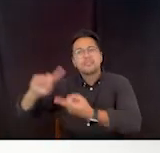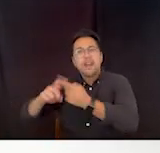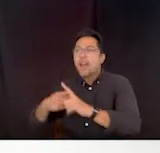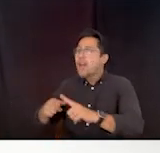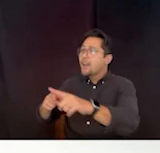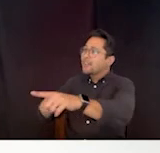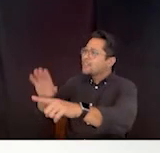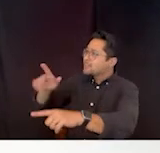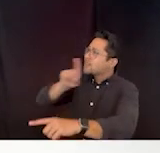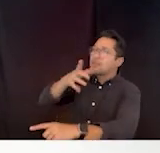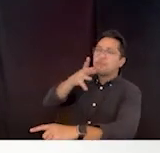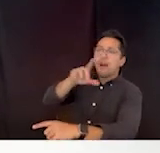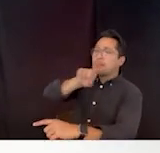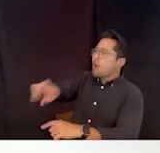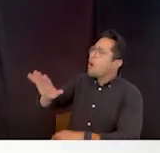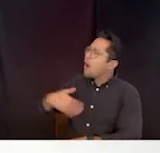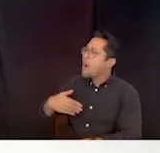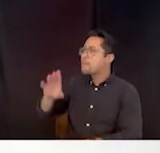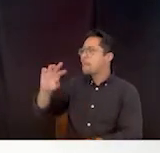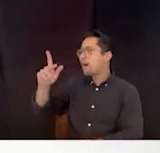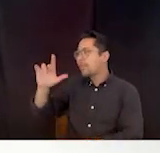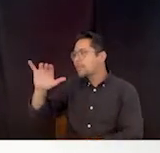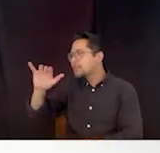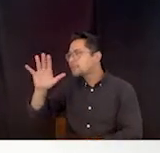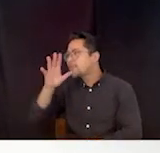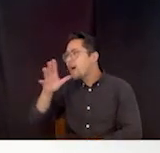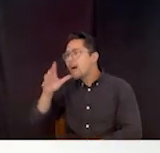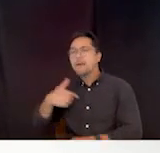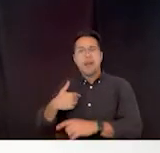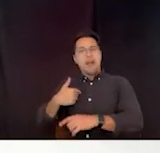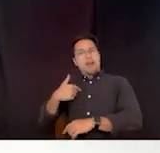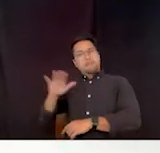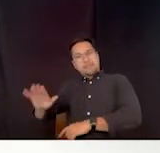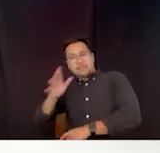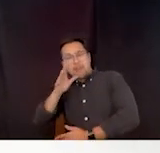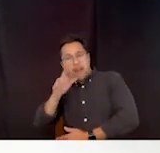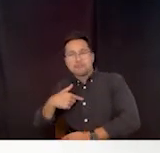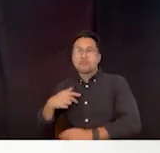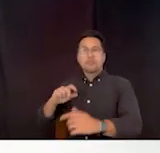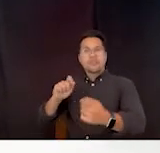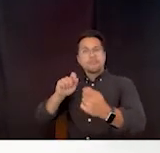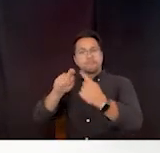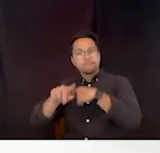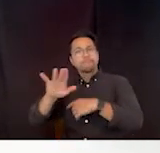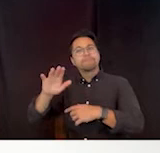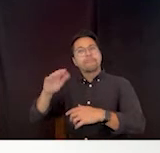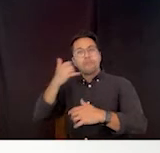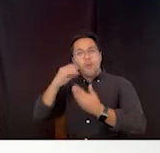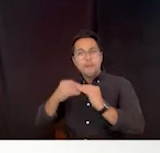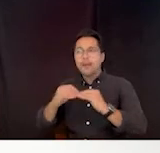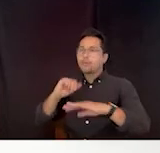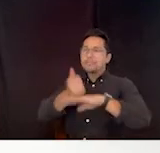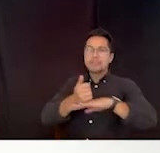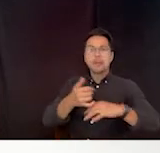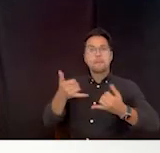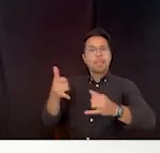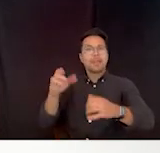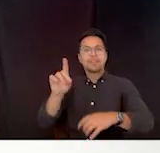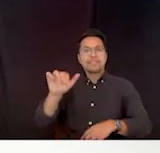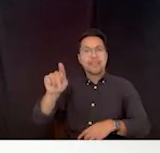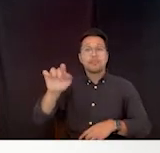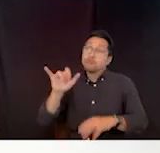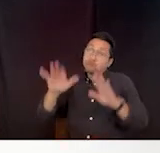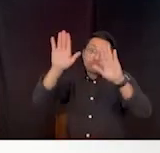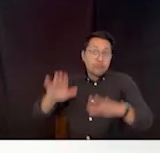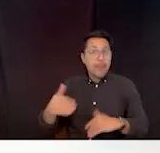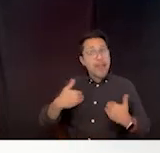I'm Barkley's mom." She's like, "I'm Noah's mom," and so we exchanged numbers, and so we're going to get those kids together for a play date, which is great because,